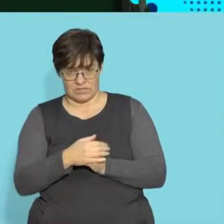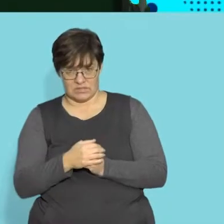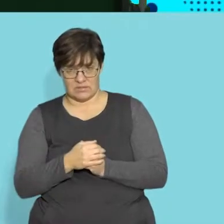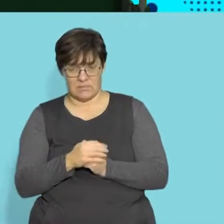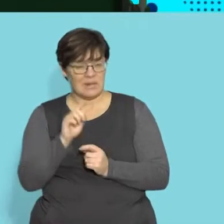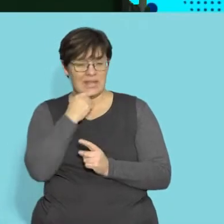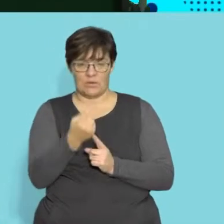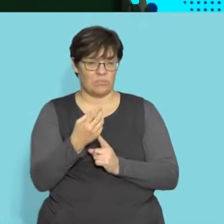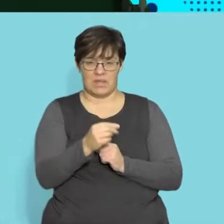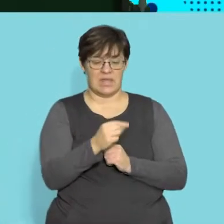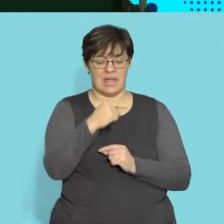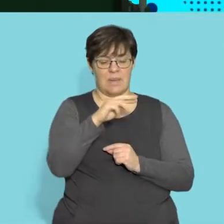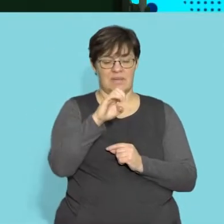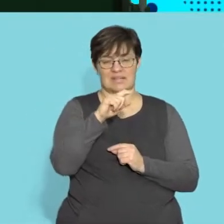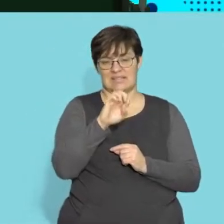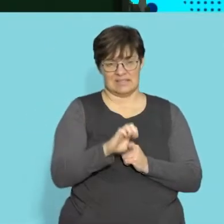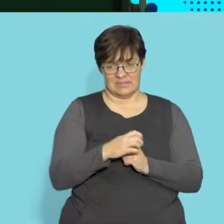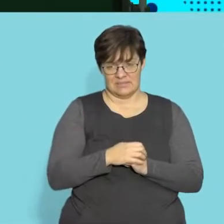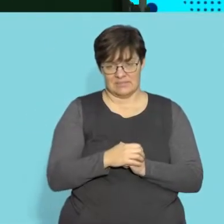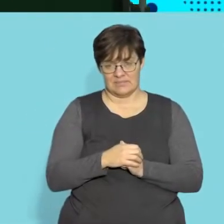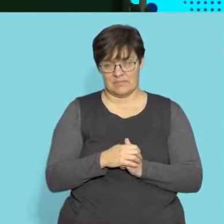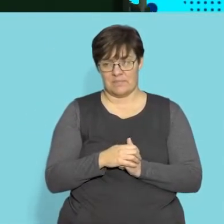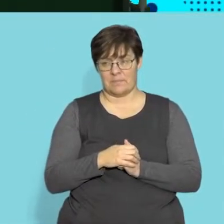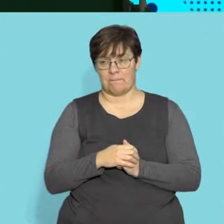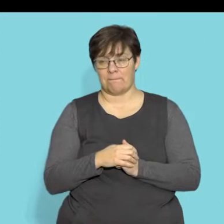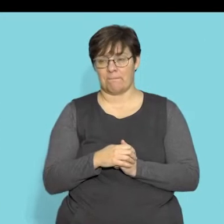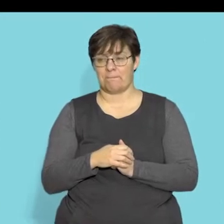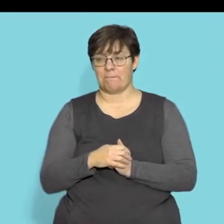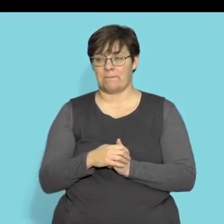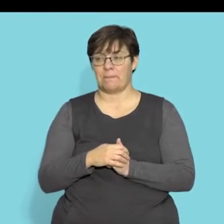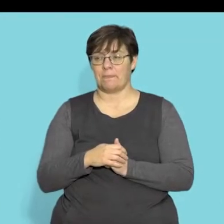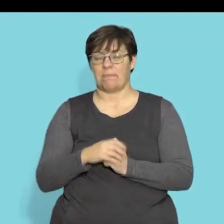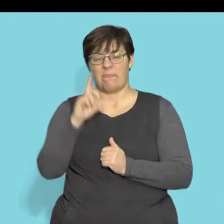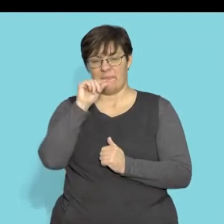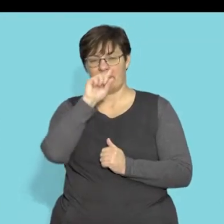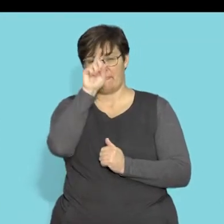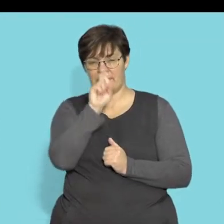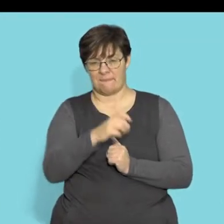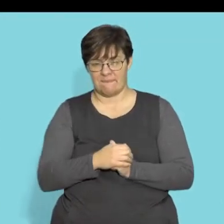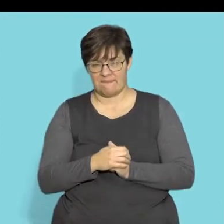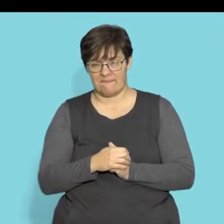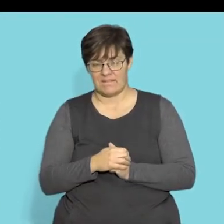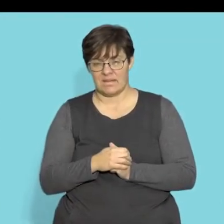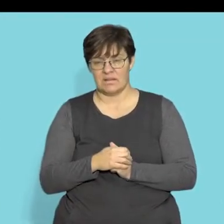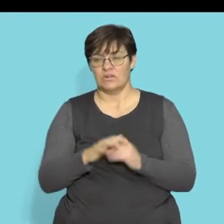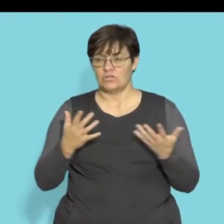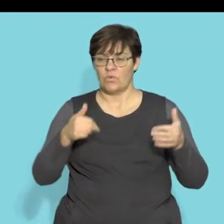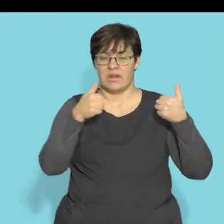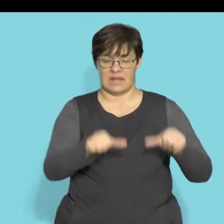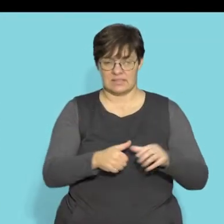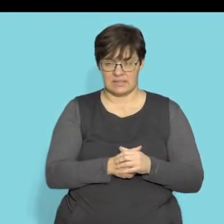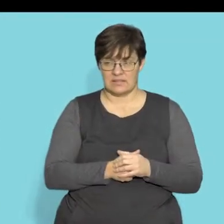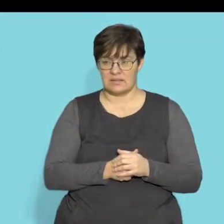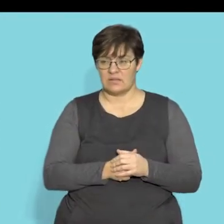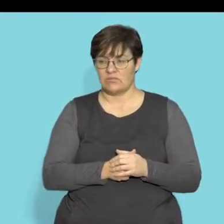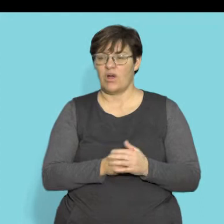be considered to be a gamete. Cool, interesting question. Right, so the next bit, and we'll